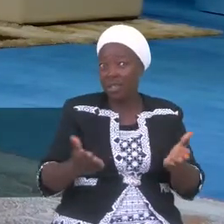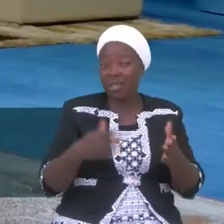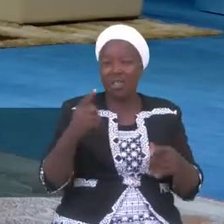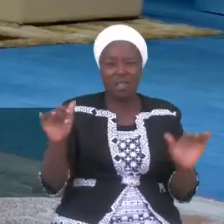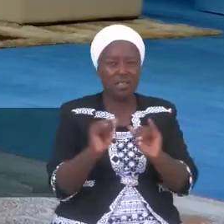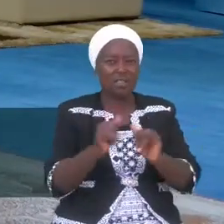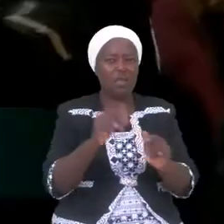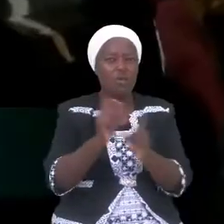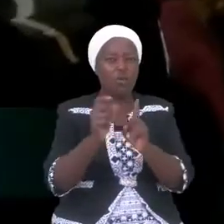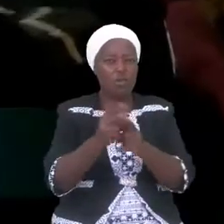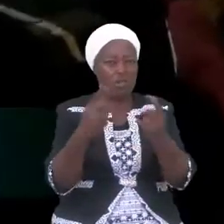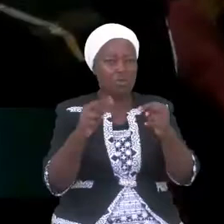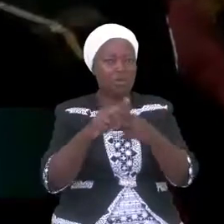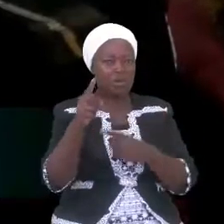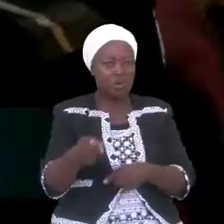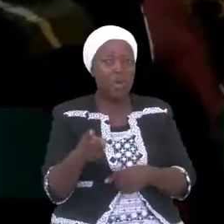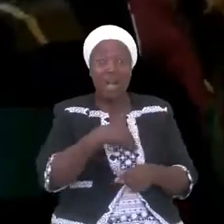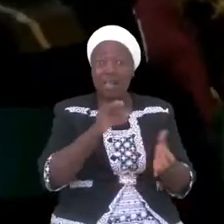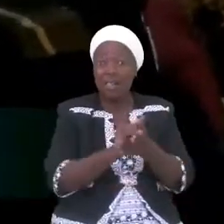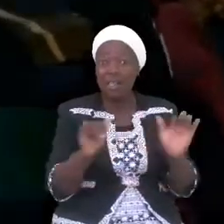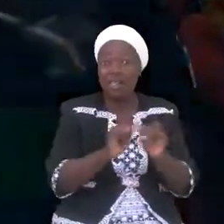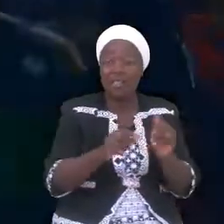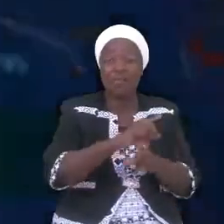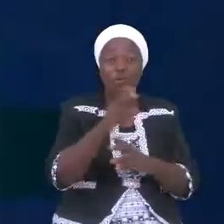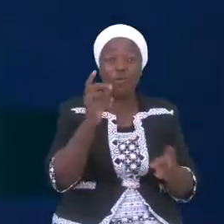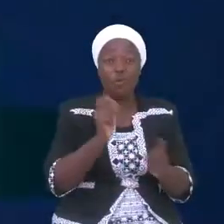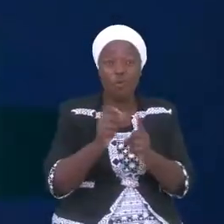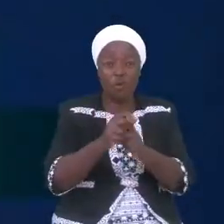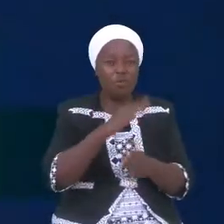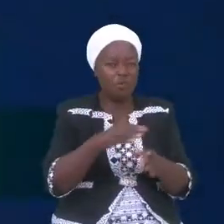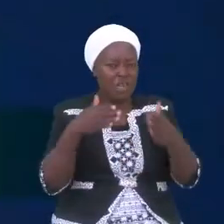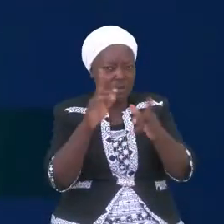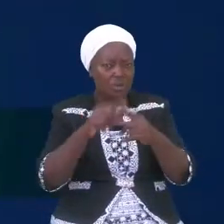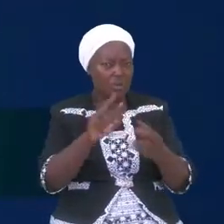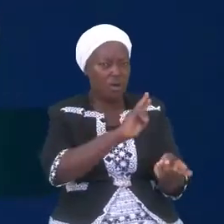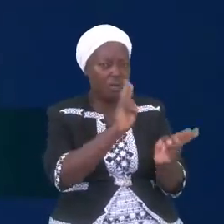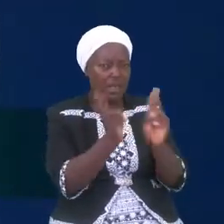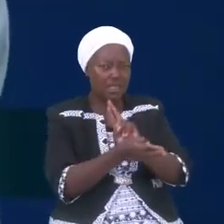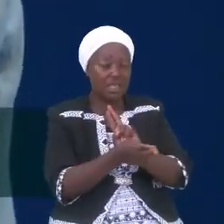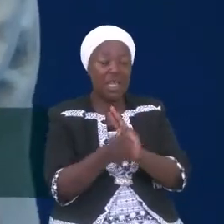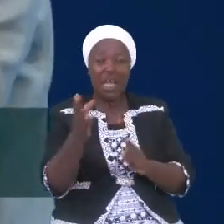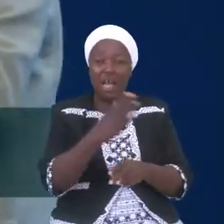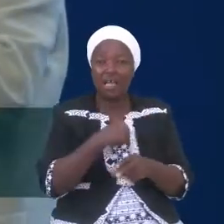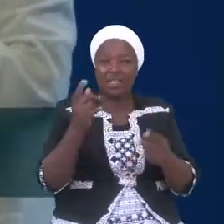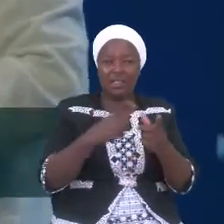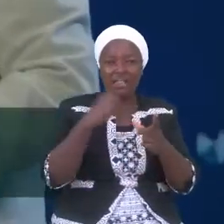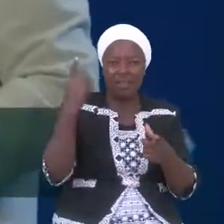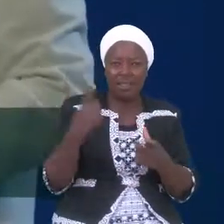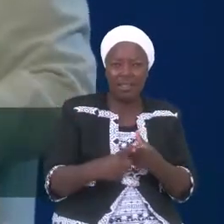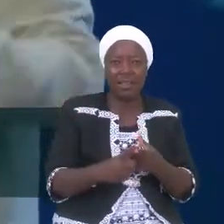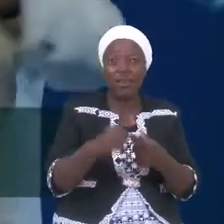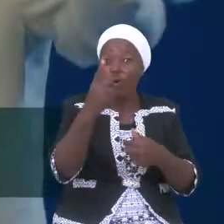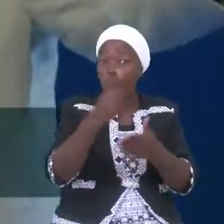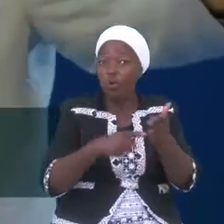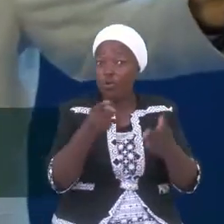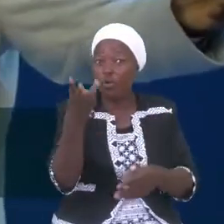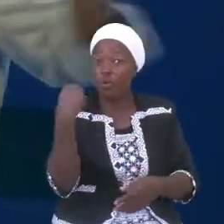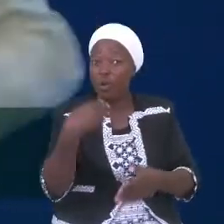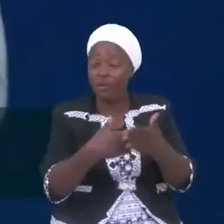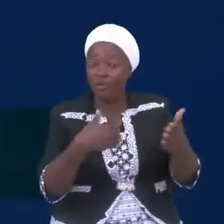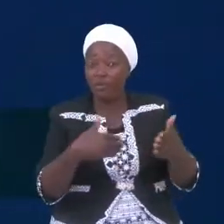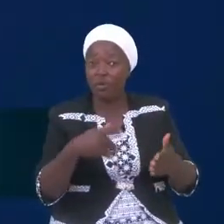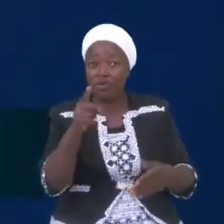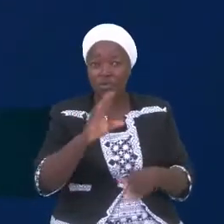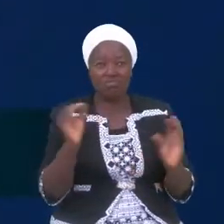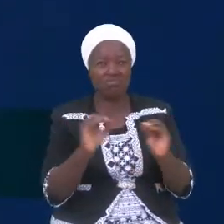to you. And that same word will lead you to repentance. And then what you were before, you are